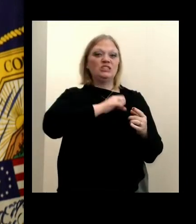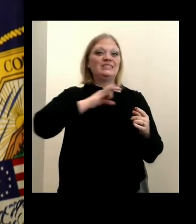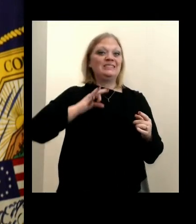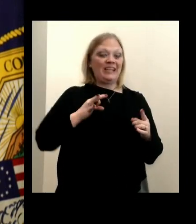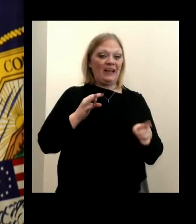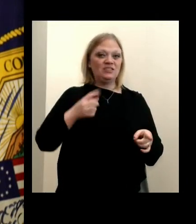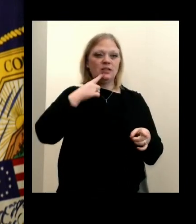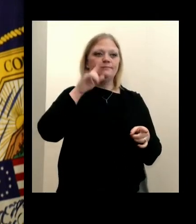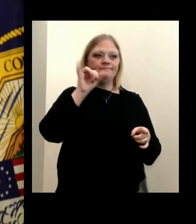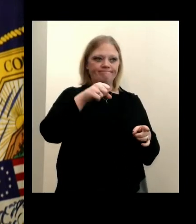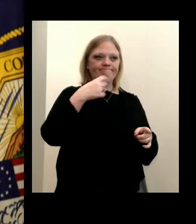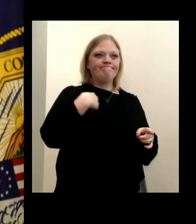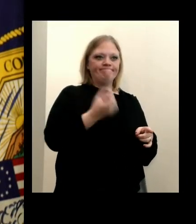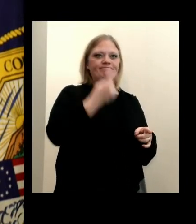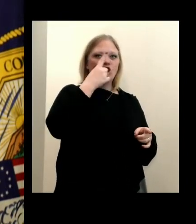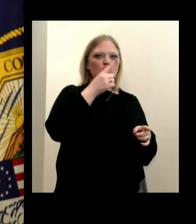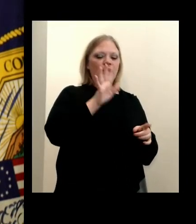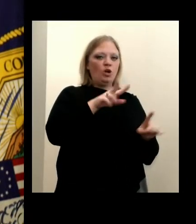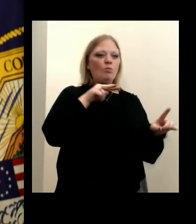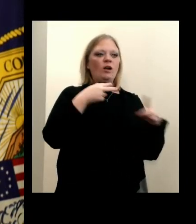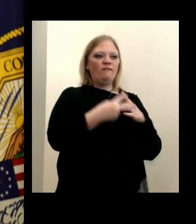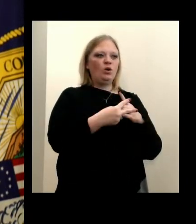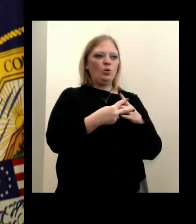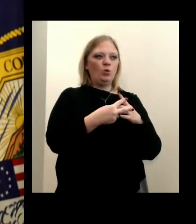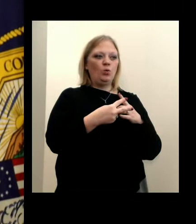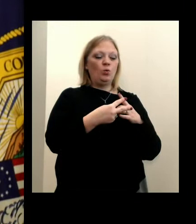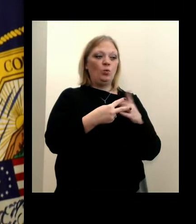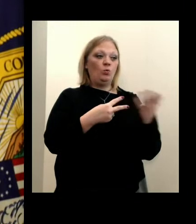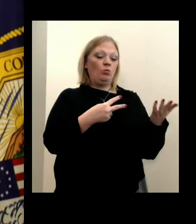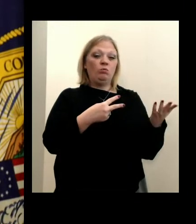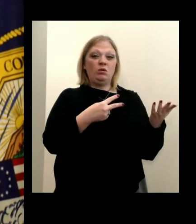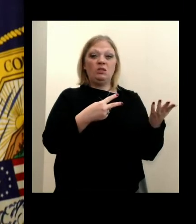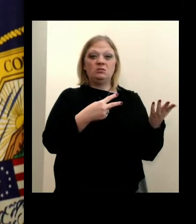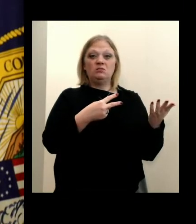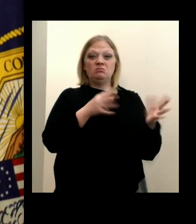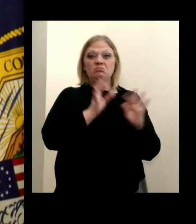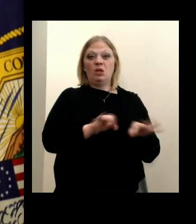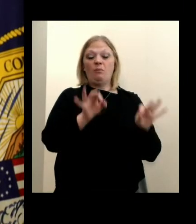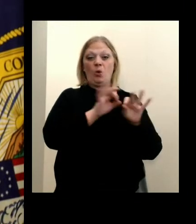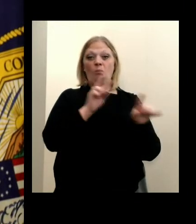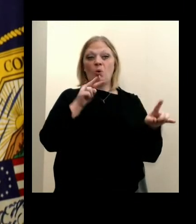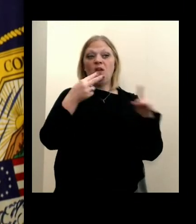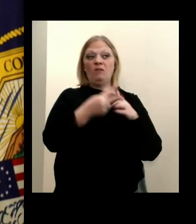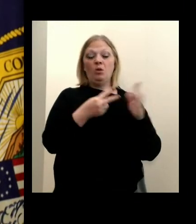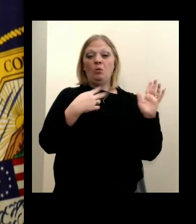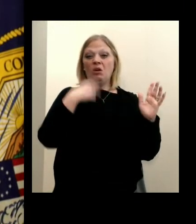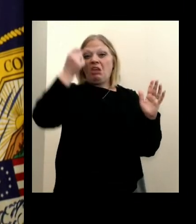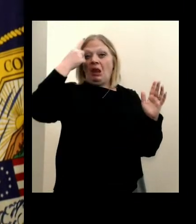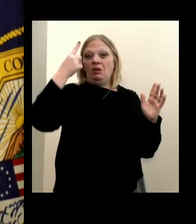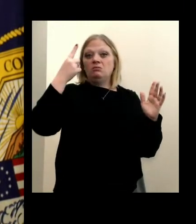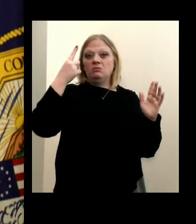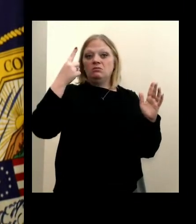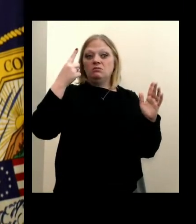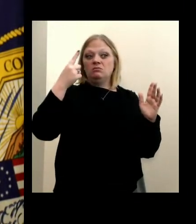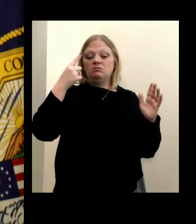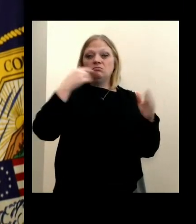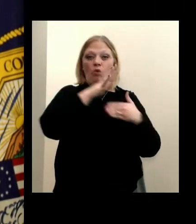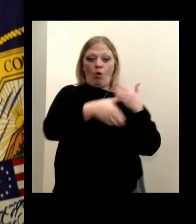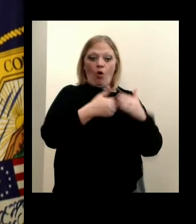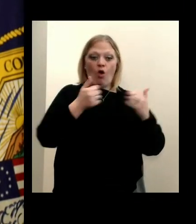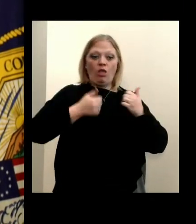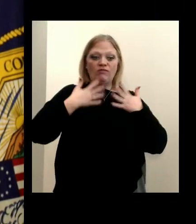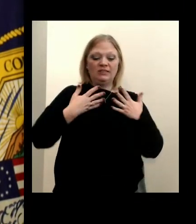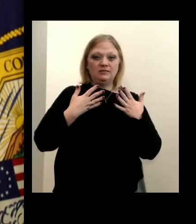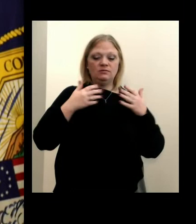we understand your point of view. It's a logical and it's an important point of view that we have to treat our residents across New York State